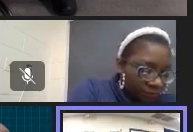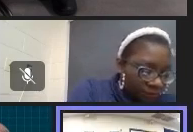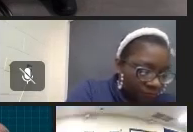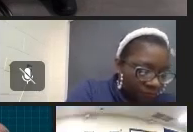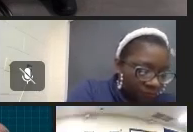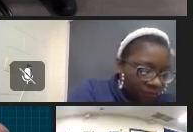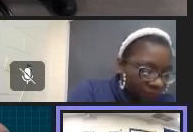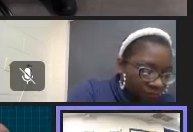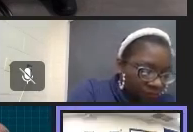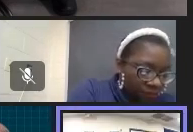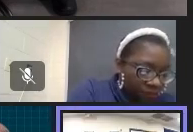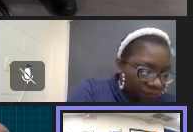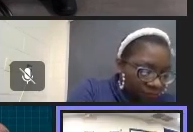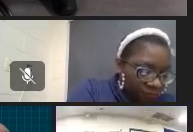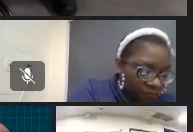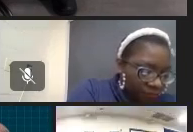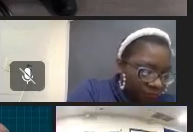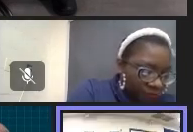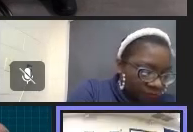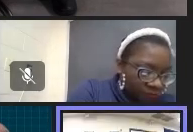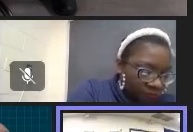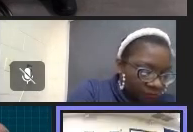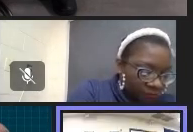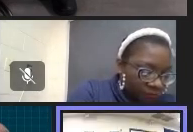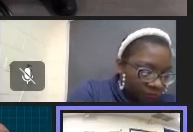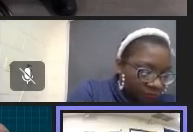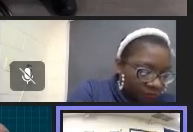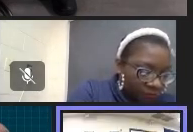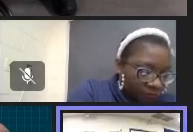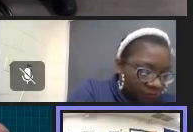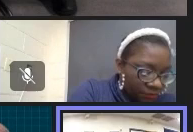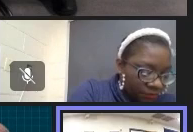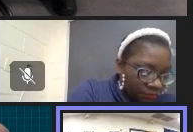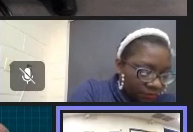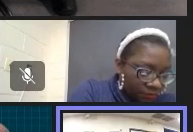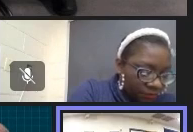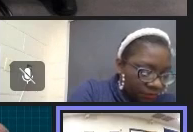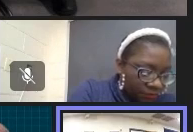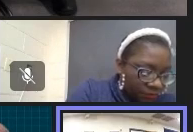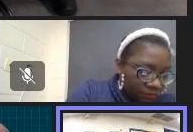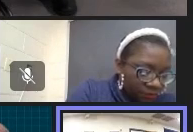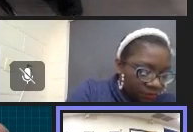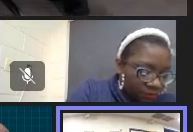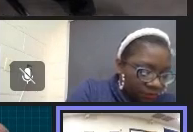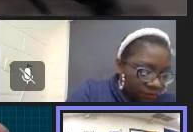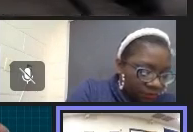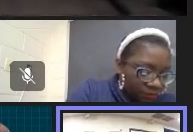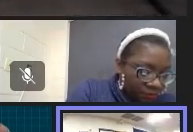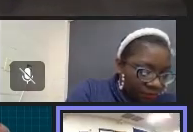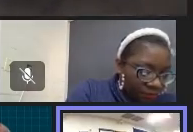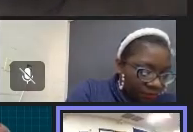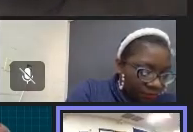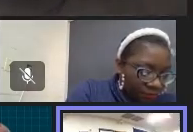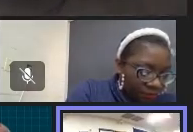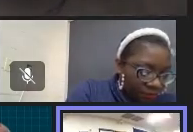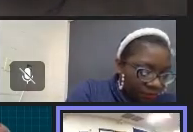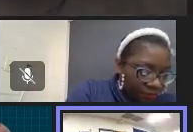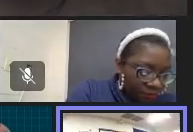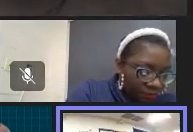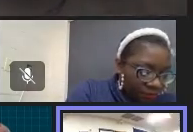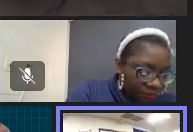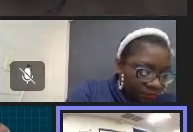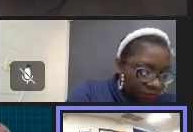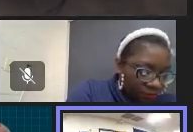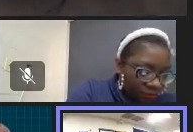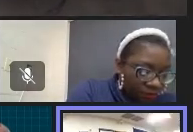over history. Is there a way to track that from school? Is there a set of global data that's